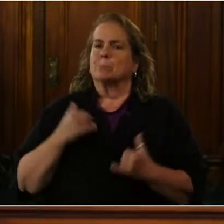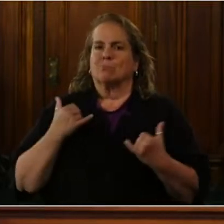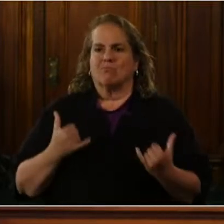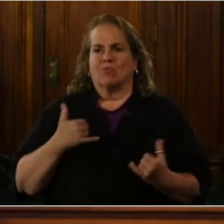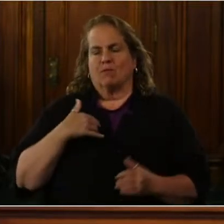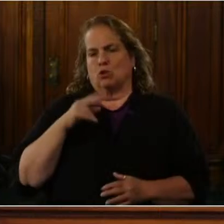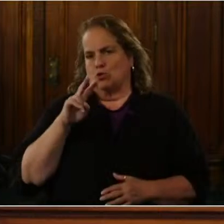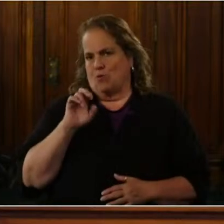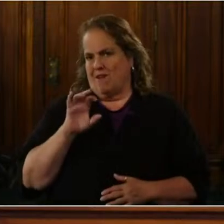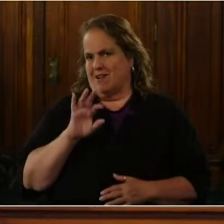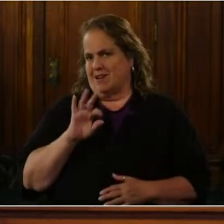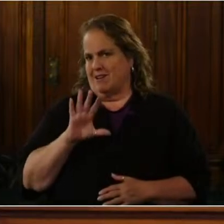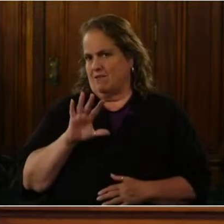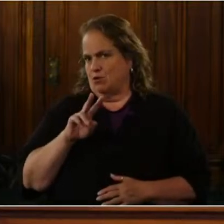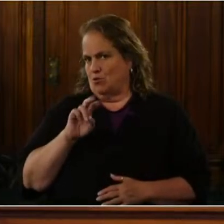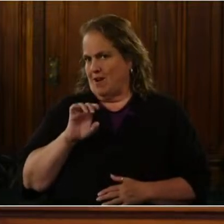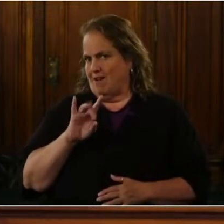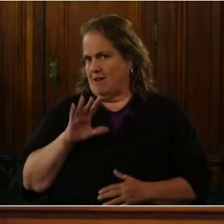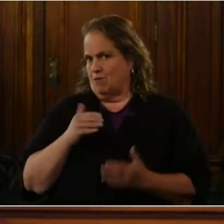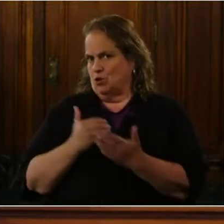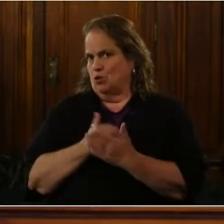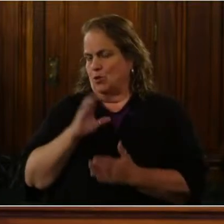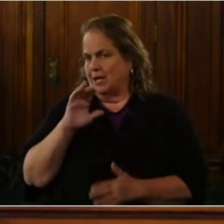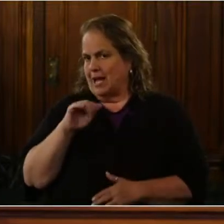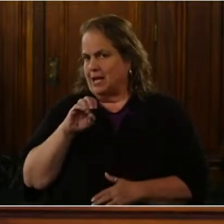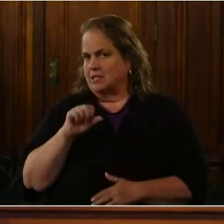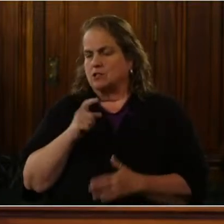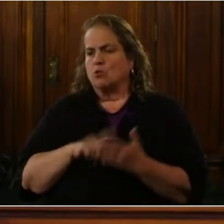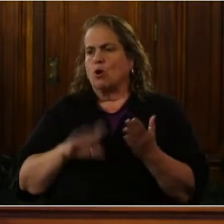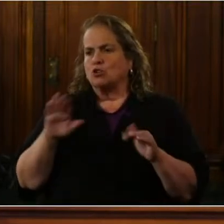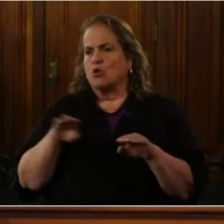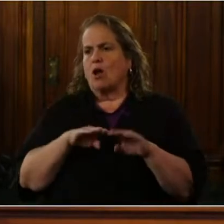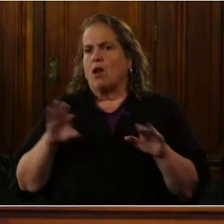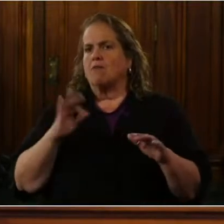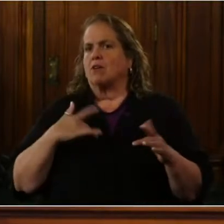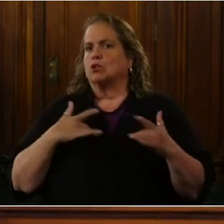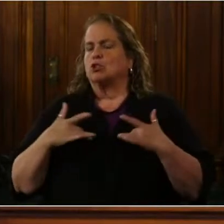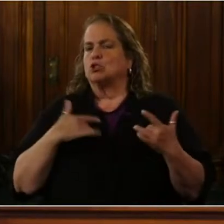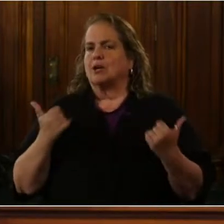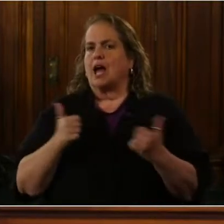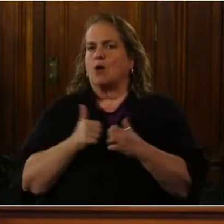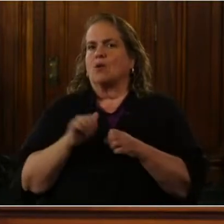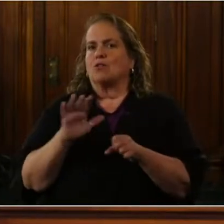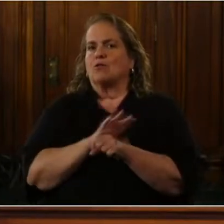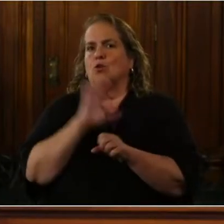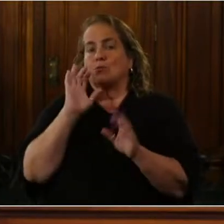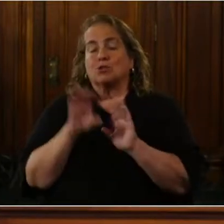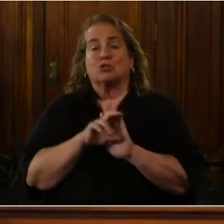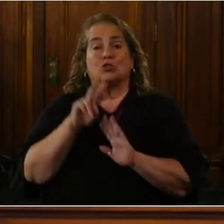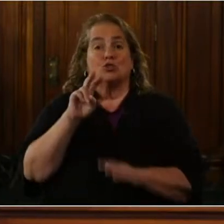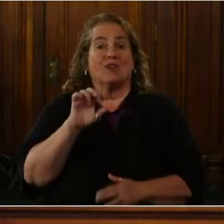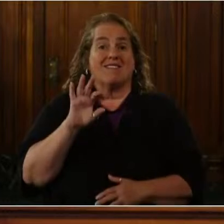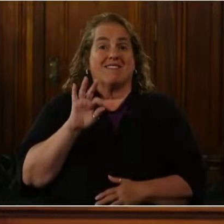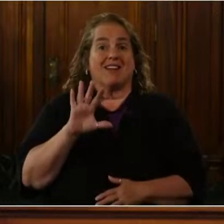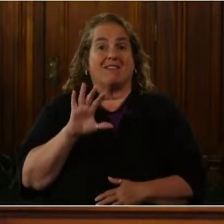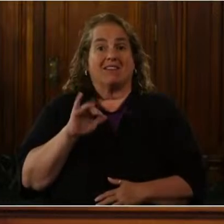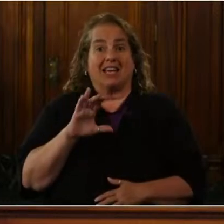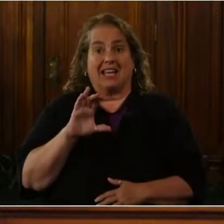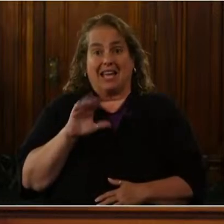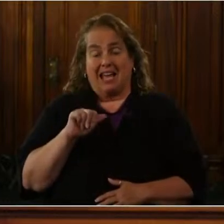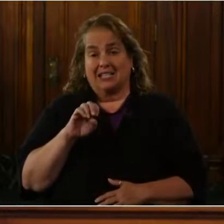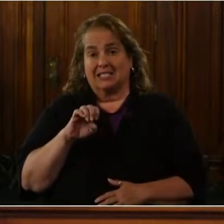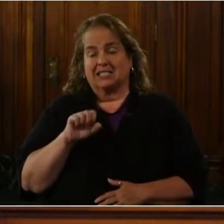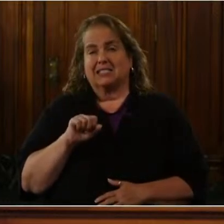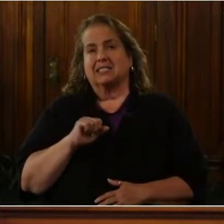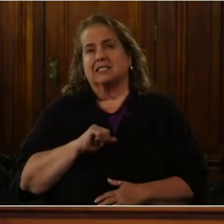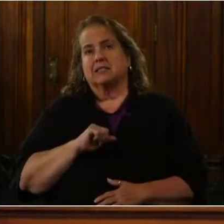195 new cases. What's your level of concern right now in terms of the broader picture? 295 cases. Again, it's